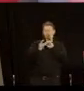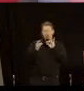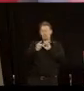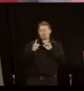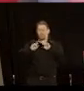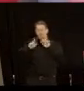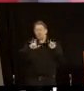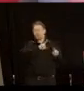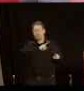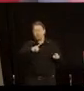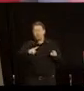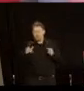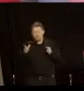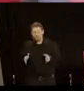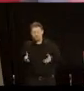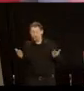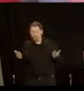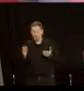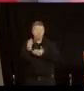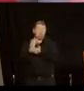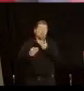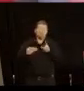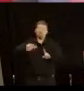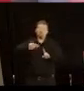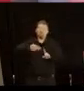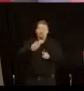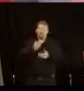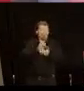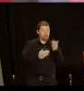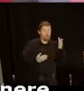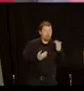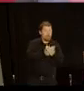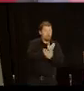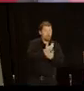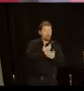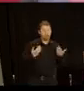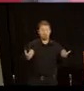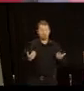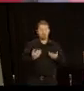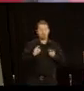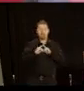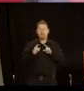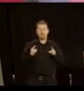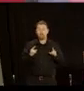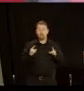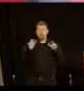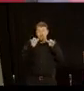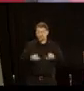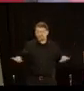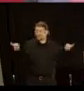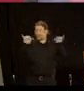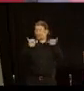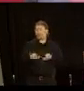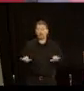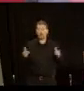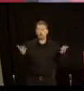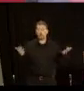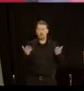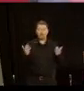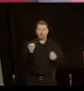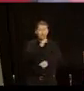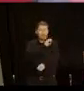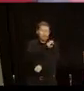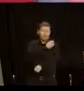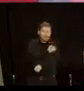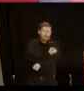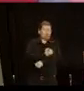legislators here. There's some that come all the time and some that are new. But what is not new is just the energy that is in the